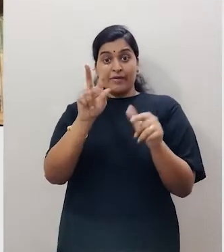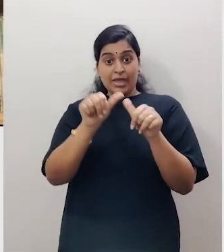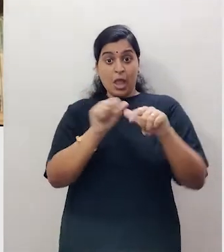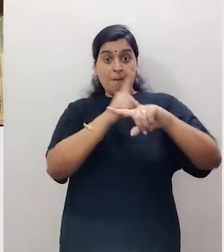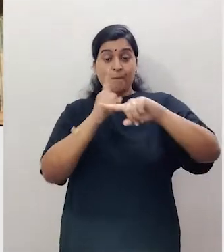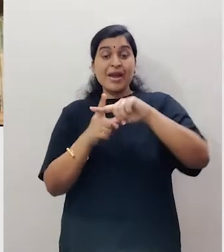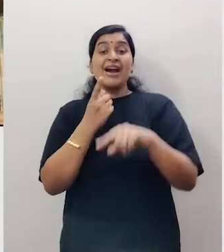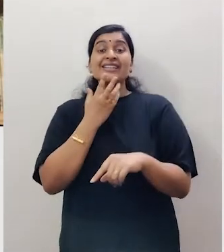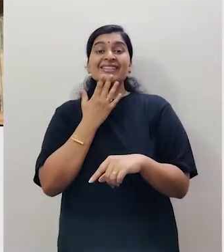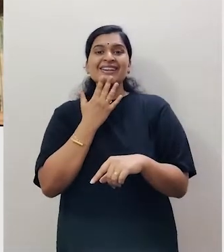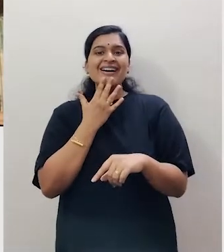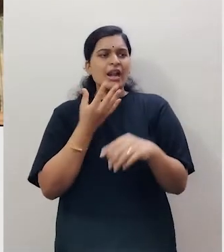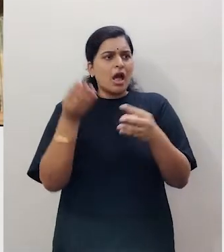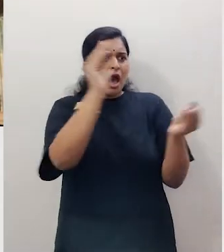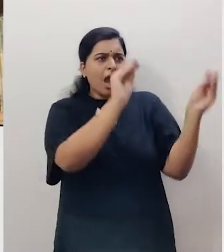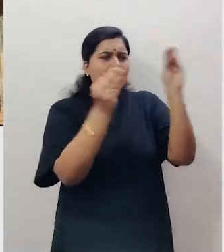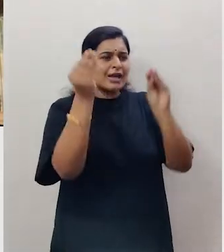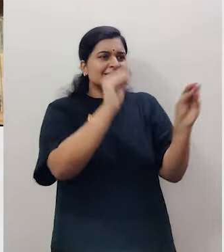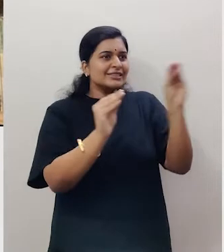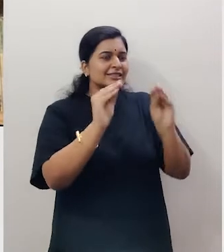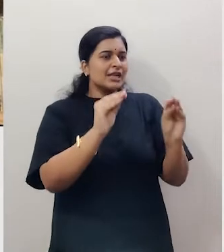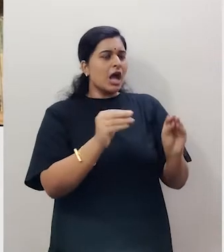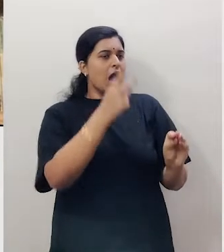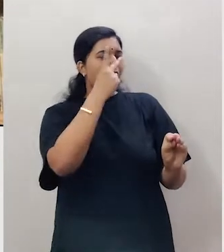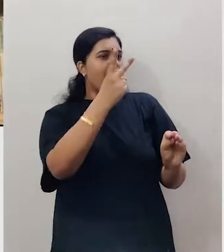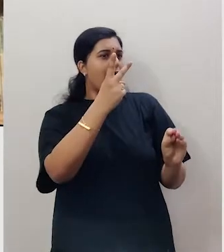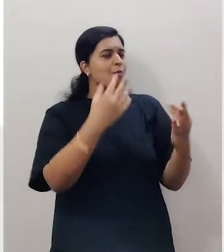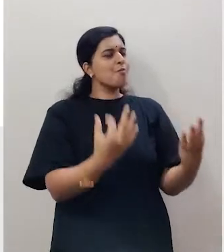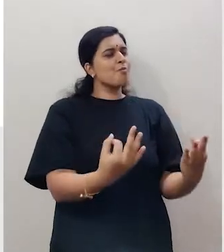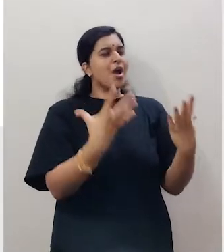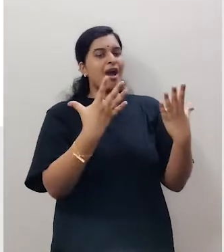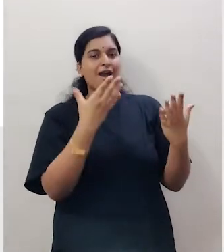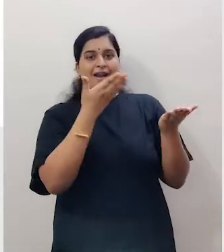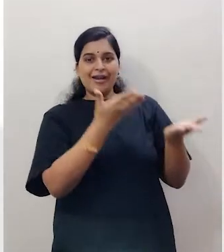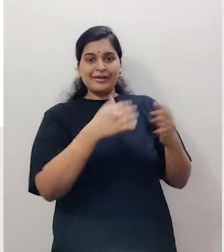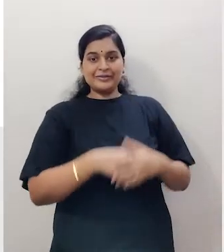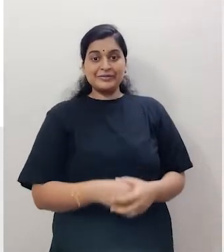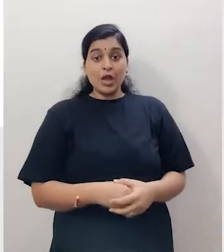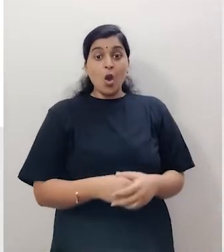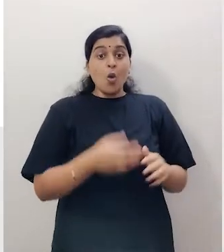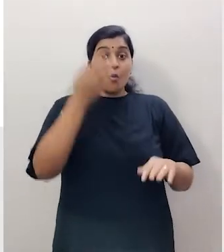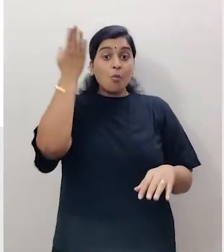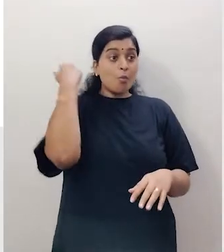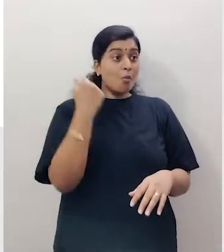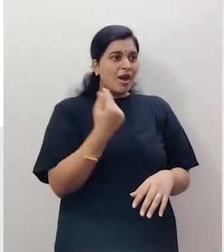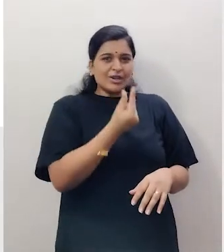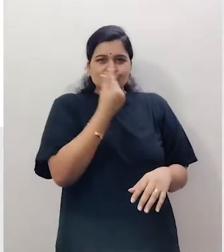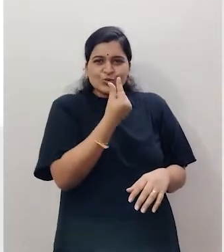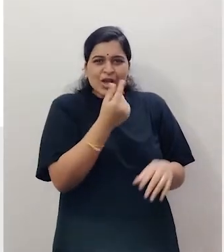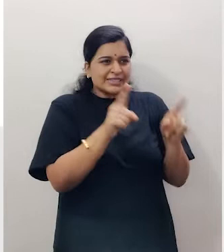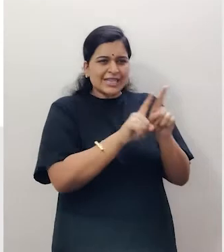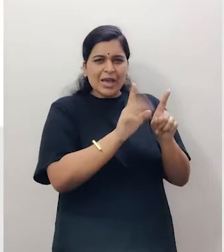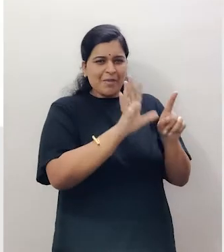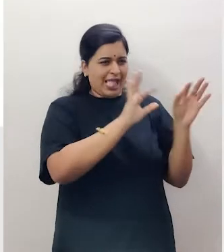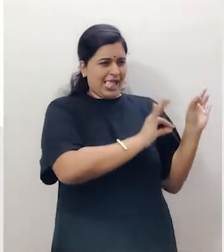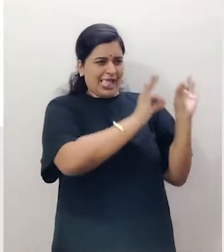wool, and the emergence of grotesque and often distressing expressions. Like Cheering Crowds, another work gifted to the collection,